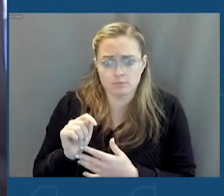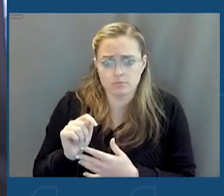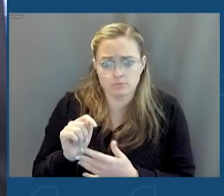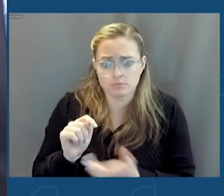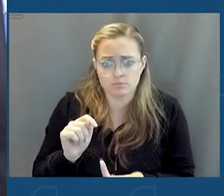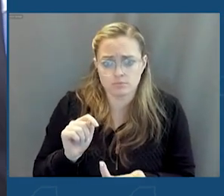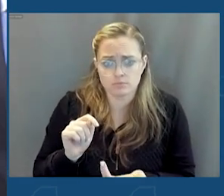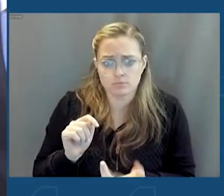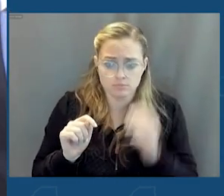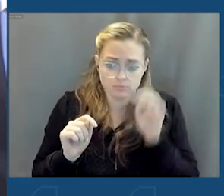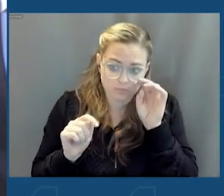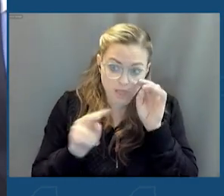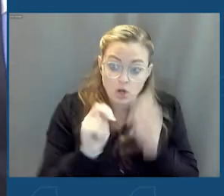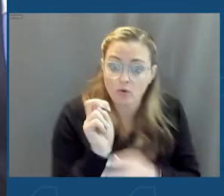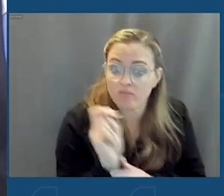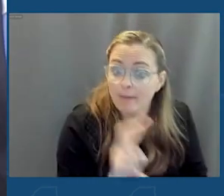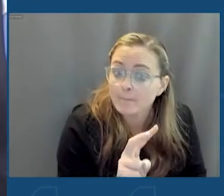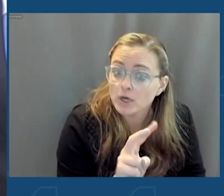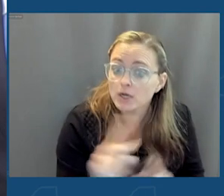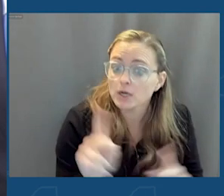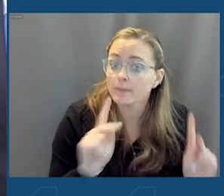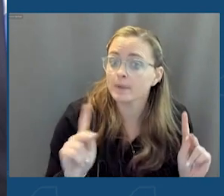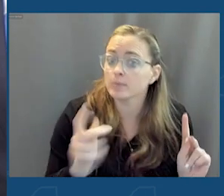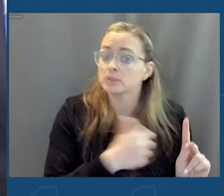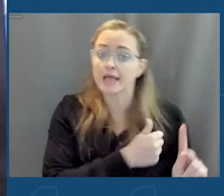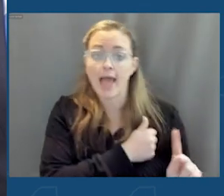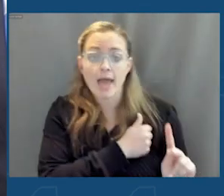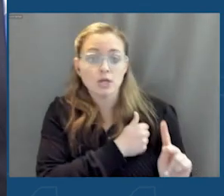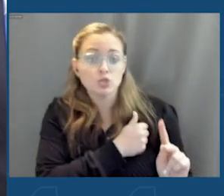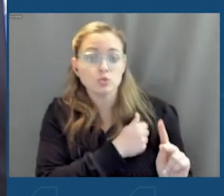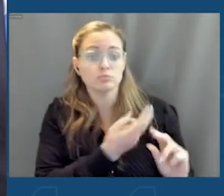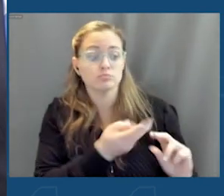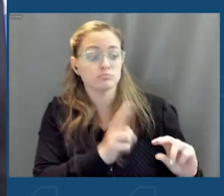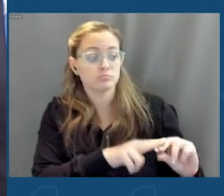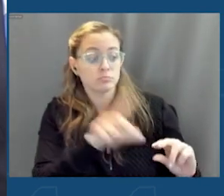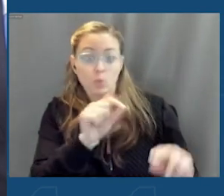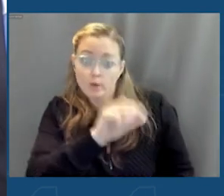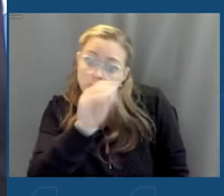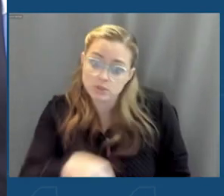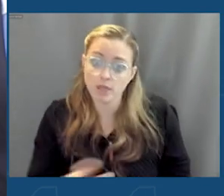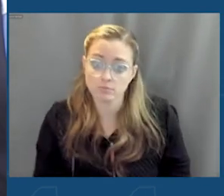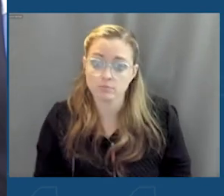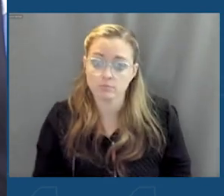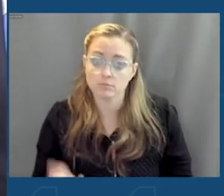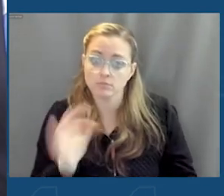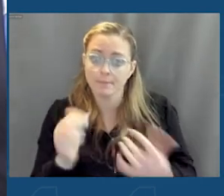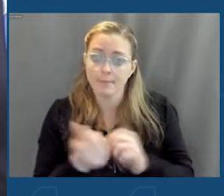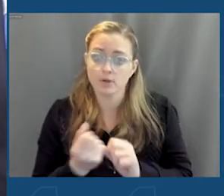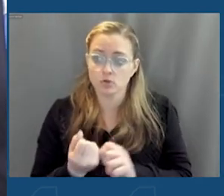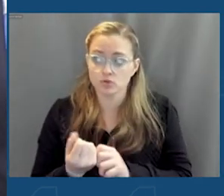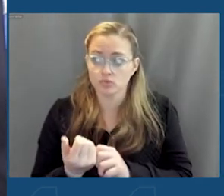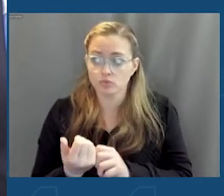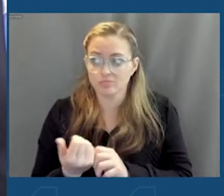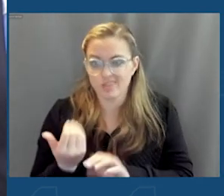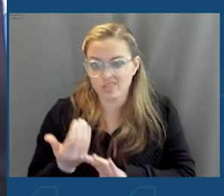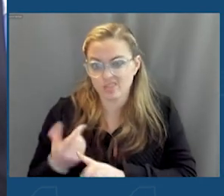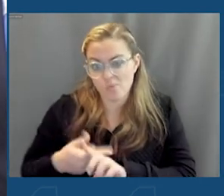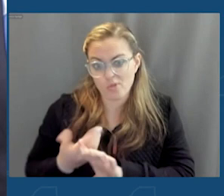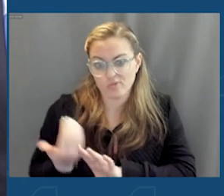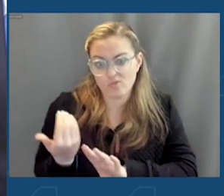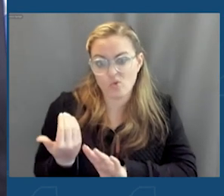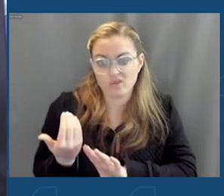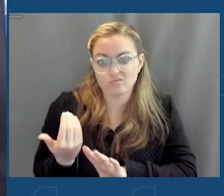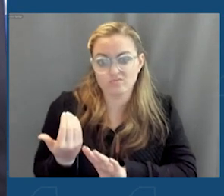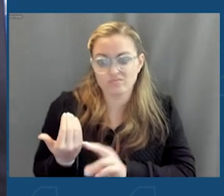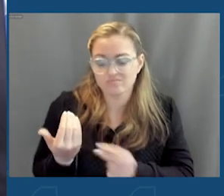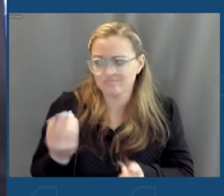By November, people's attitudes were up almost 20% compared to the previous month. That's the highest jump we've